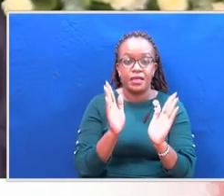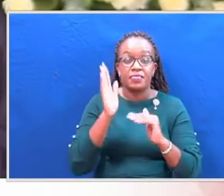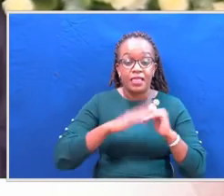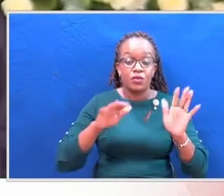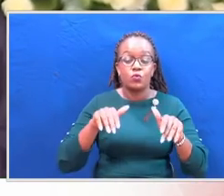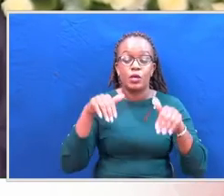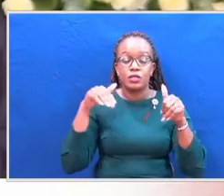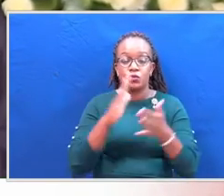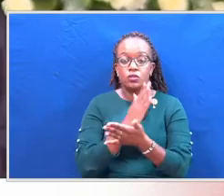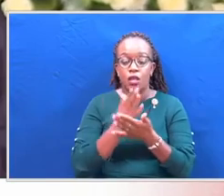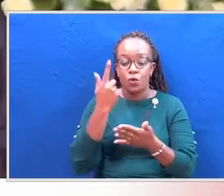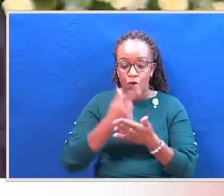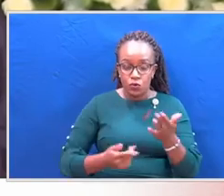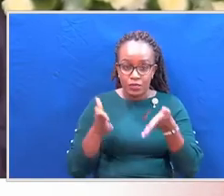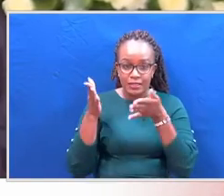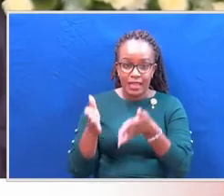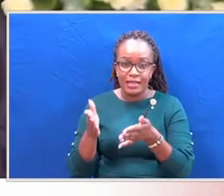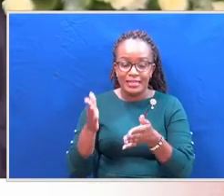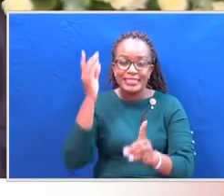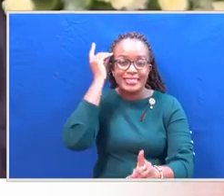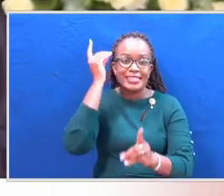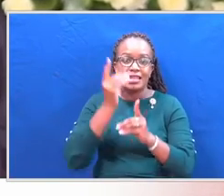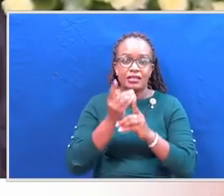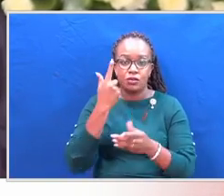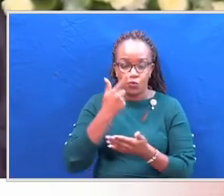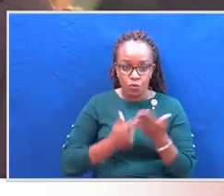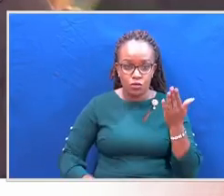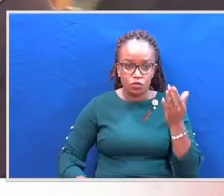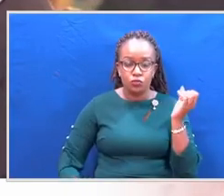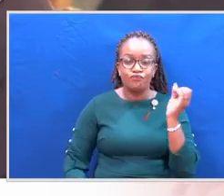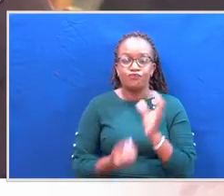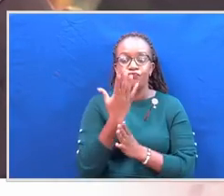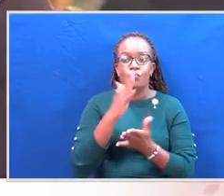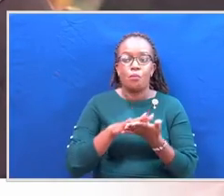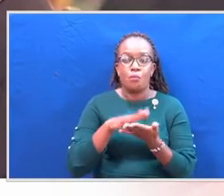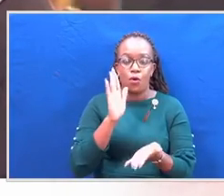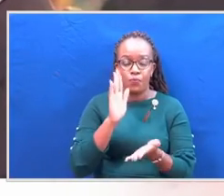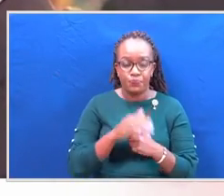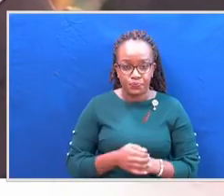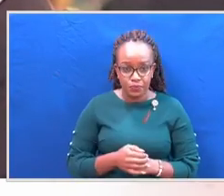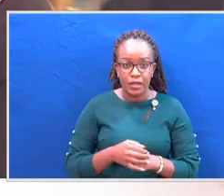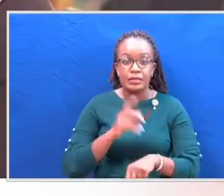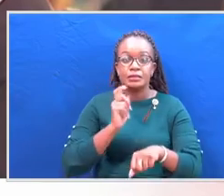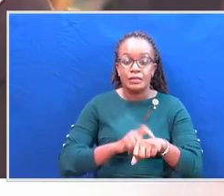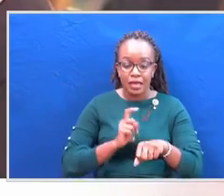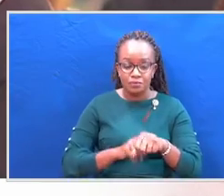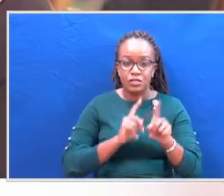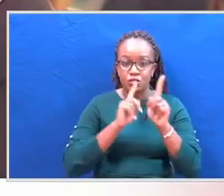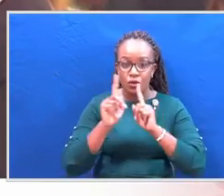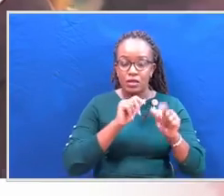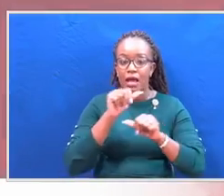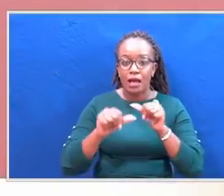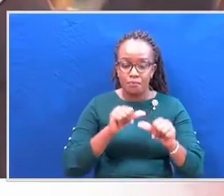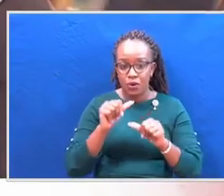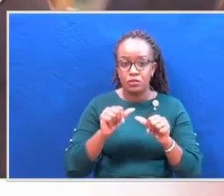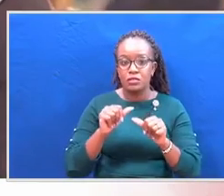there, he decided to create more. While addressing the mourners, BBI proponent